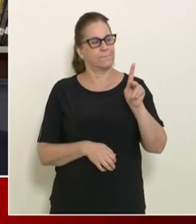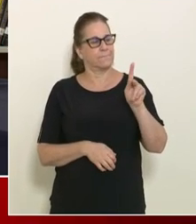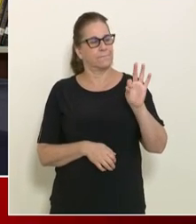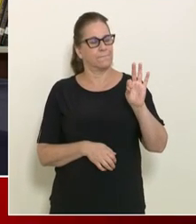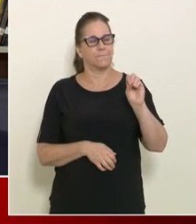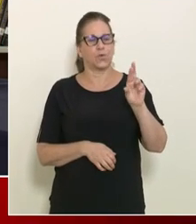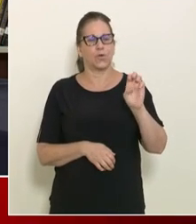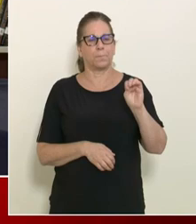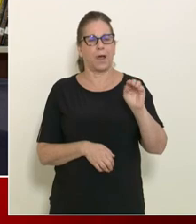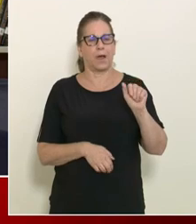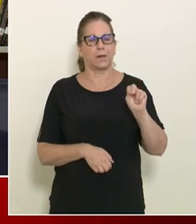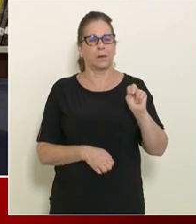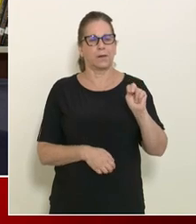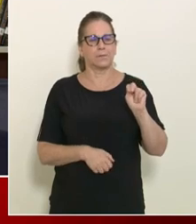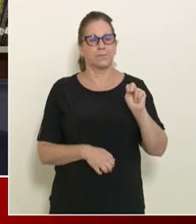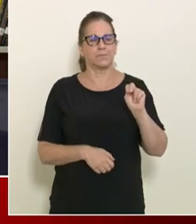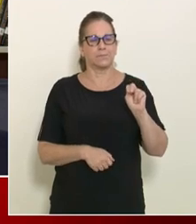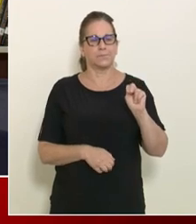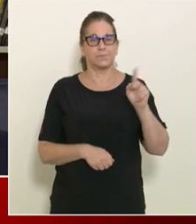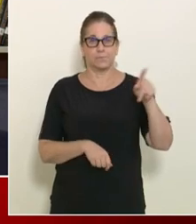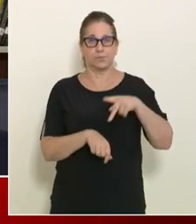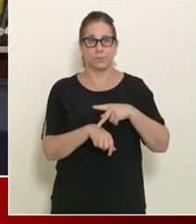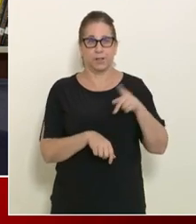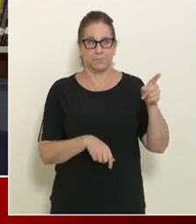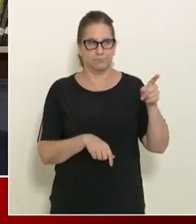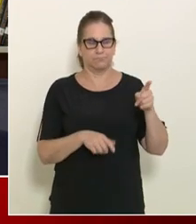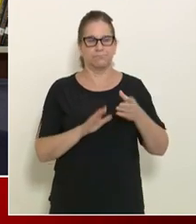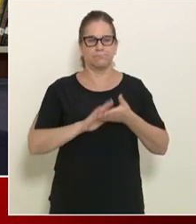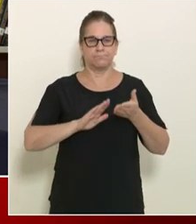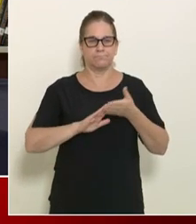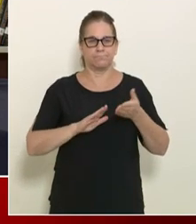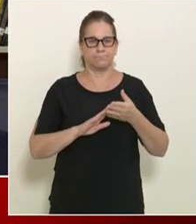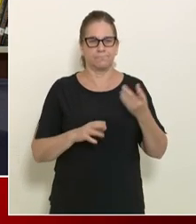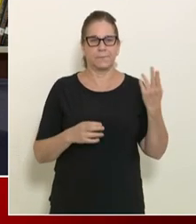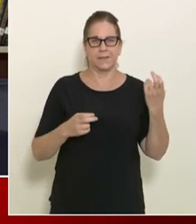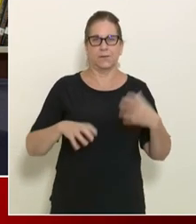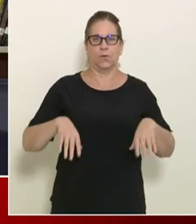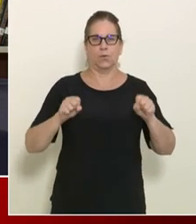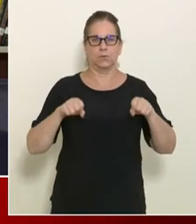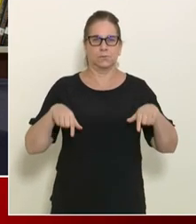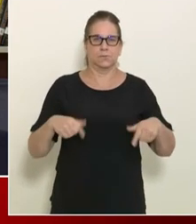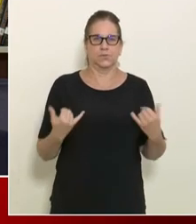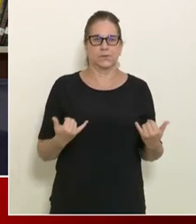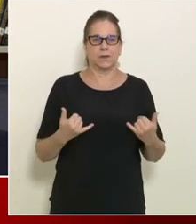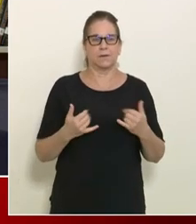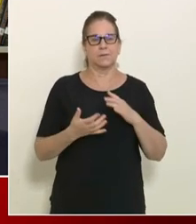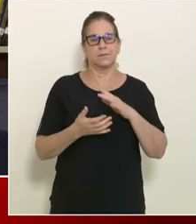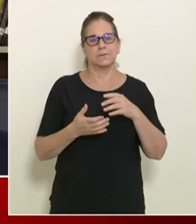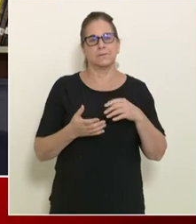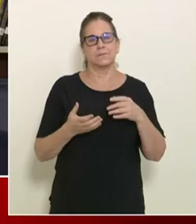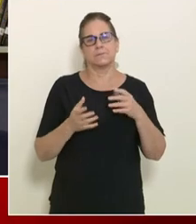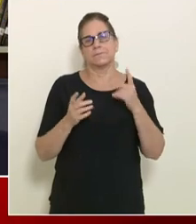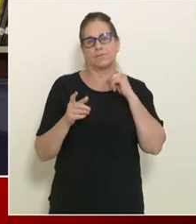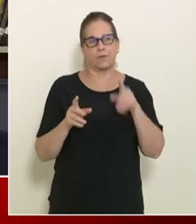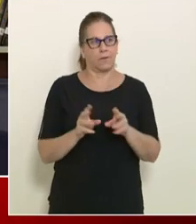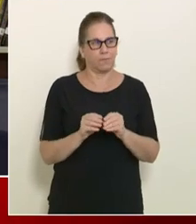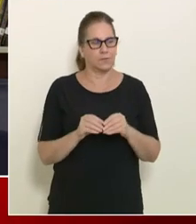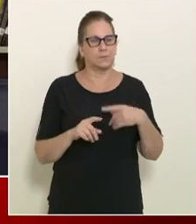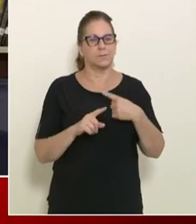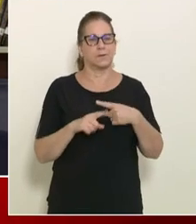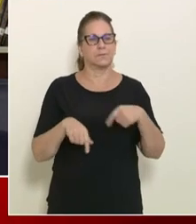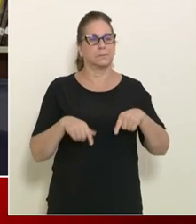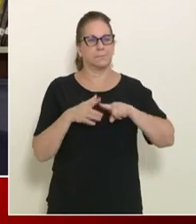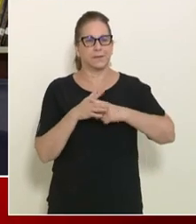doing throughout our modified operation and now going into the start of this school year also modified in